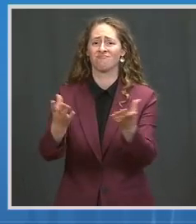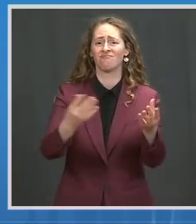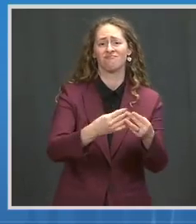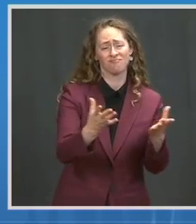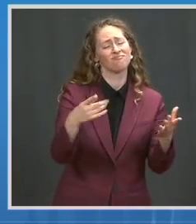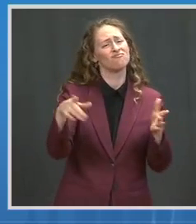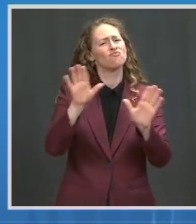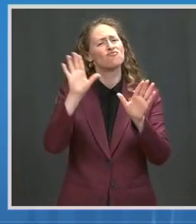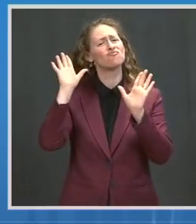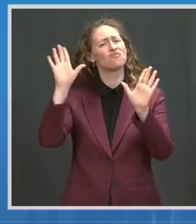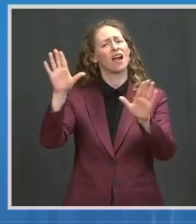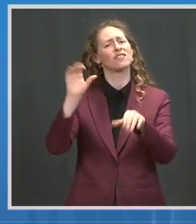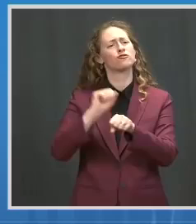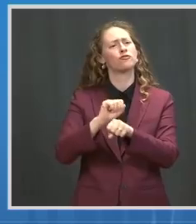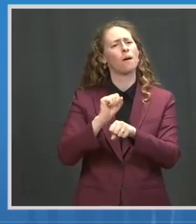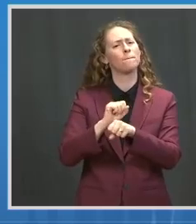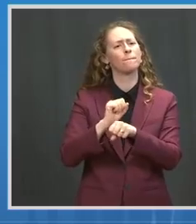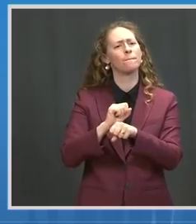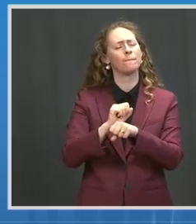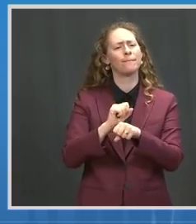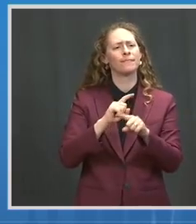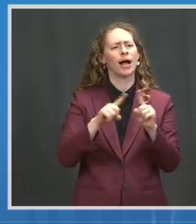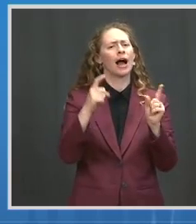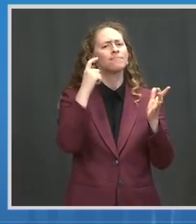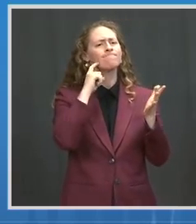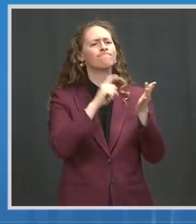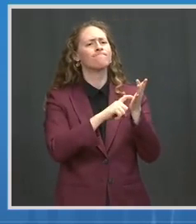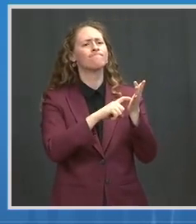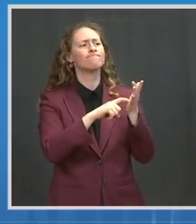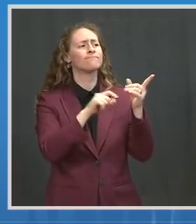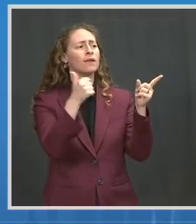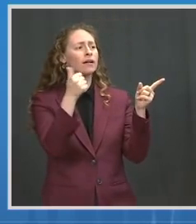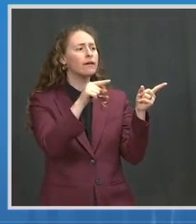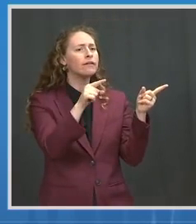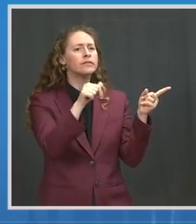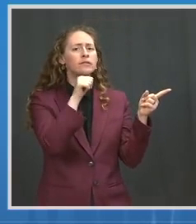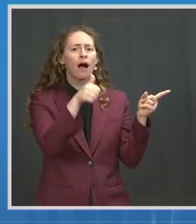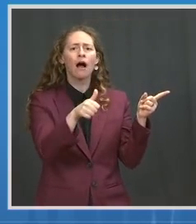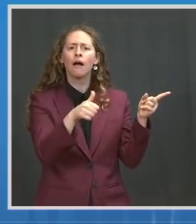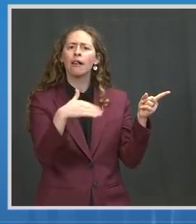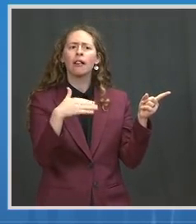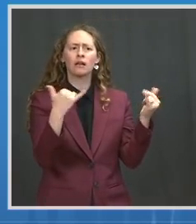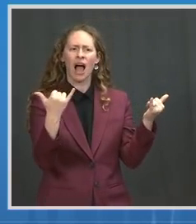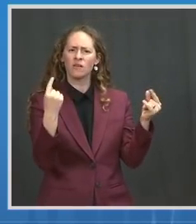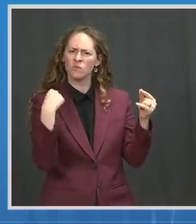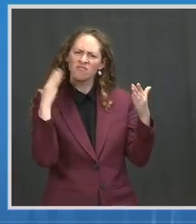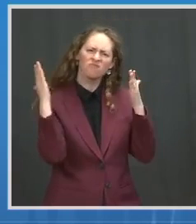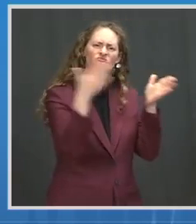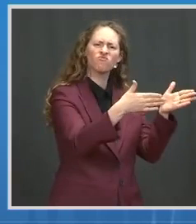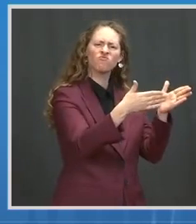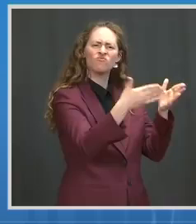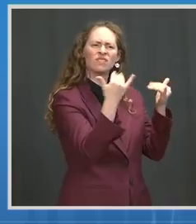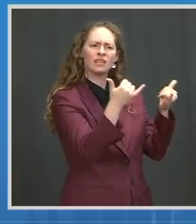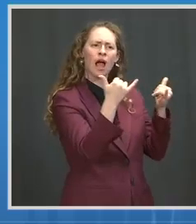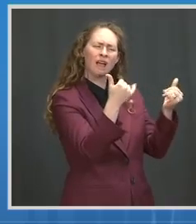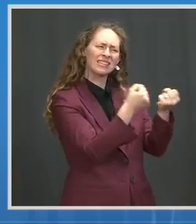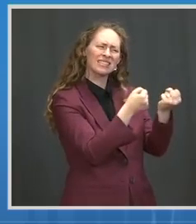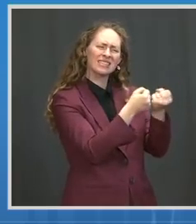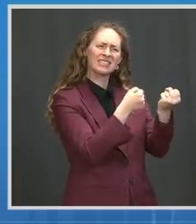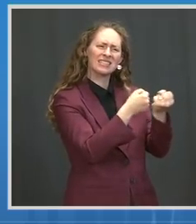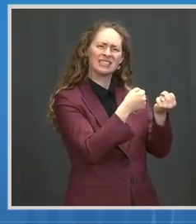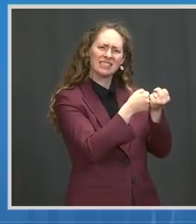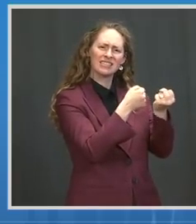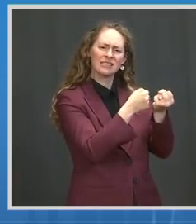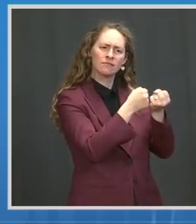should. But in places where we haven't reached that goal yet, we remain very focused on helping those states. So I would not say that we feel